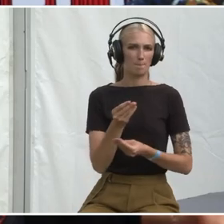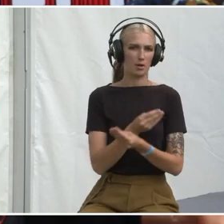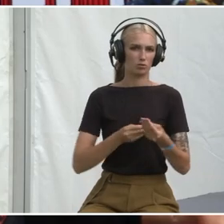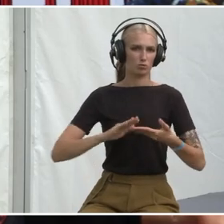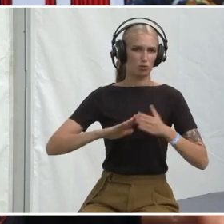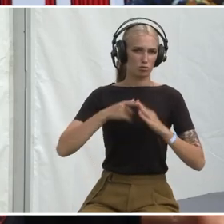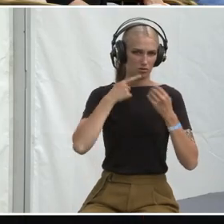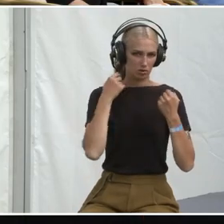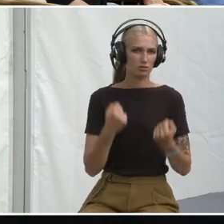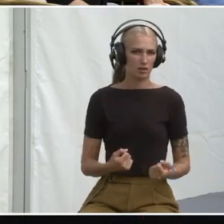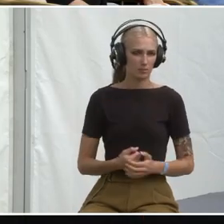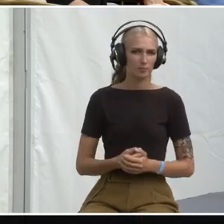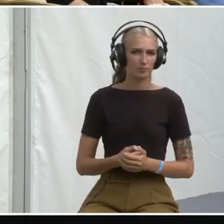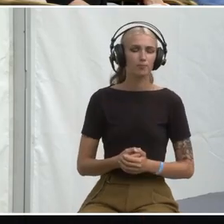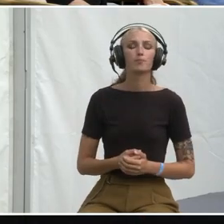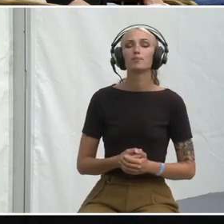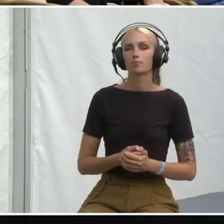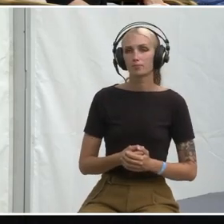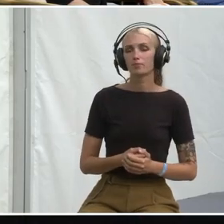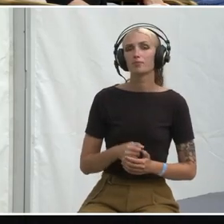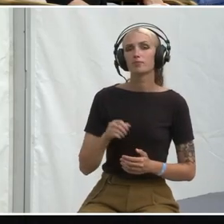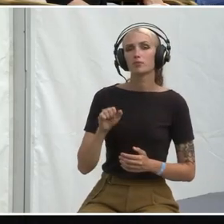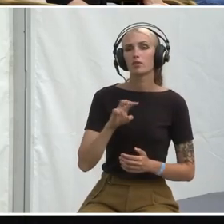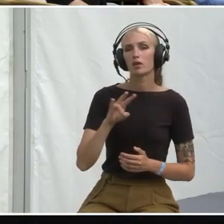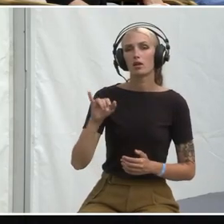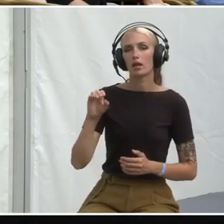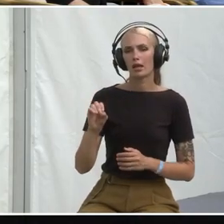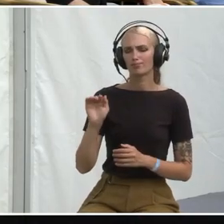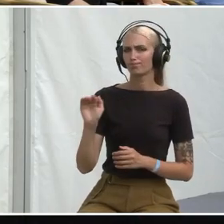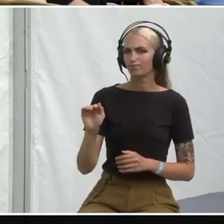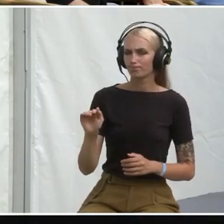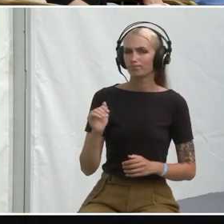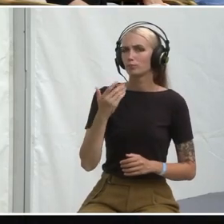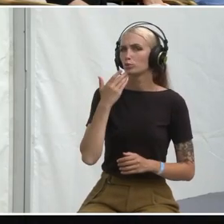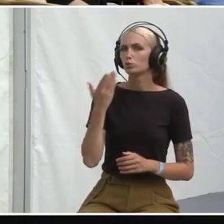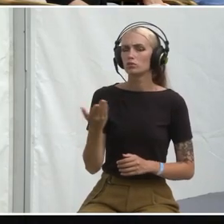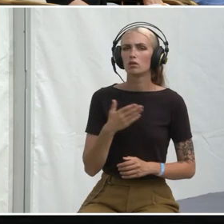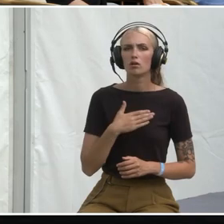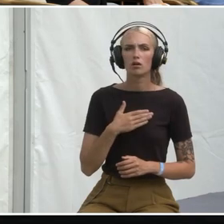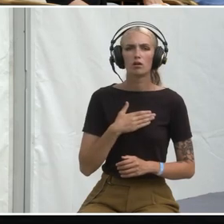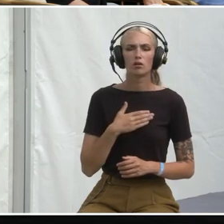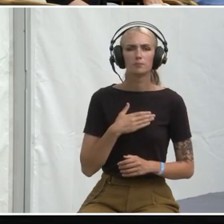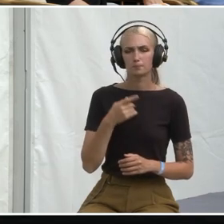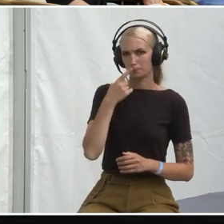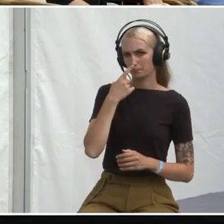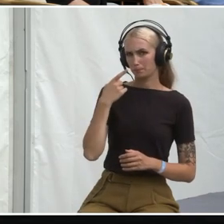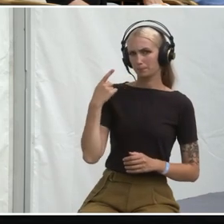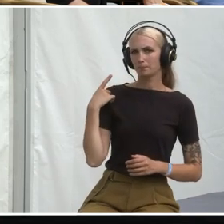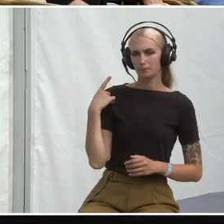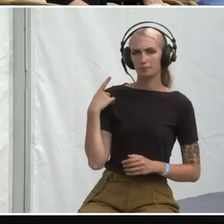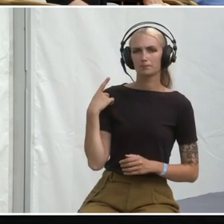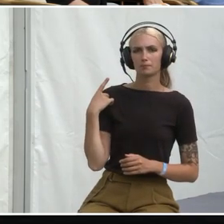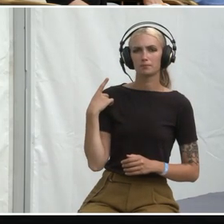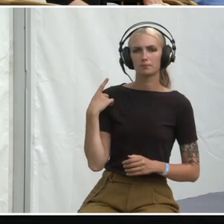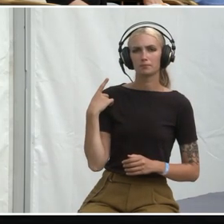Anni, I want to try and bring you on the spot here now, because there was recently